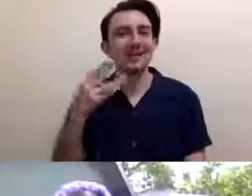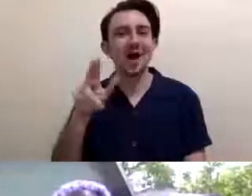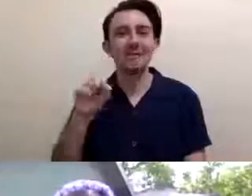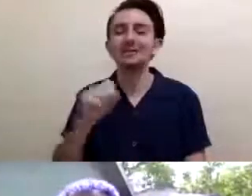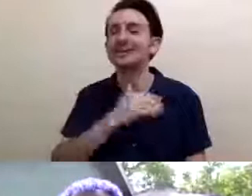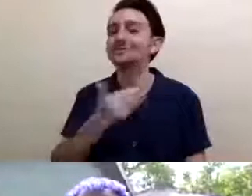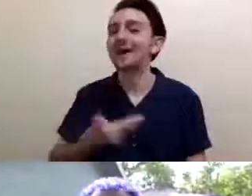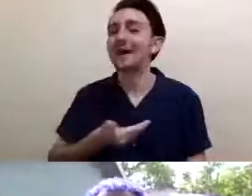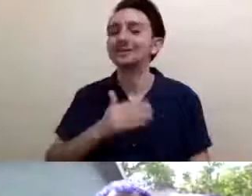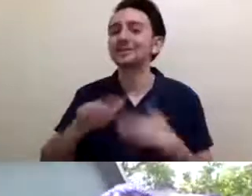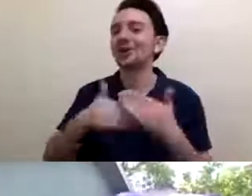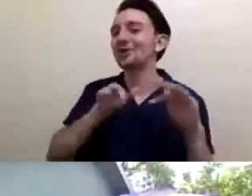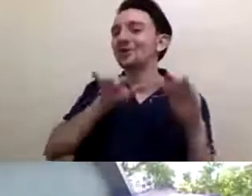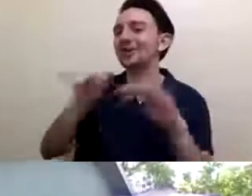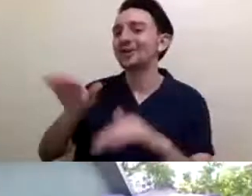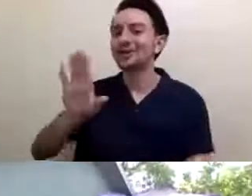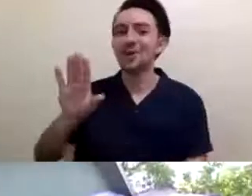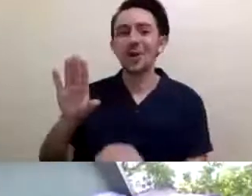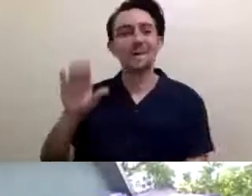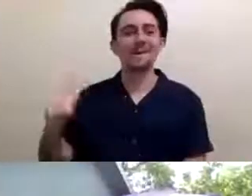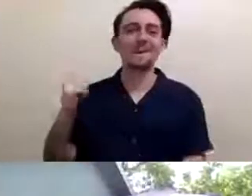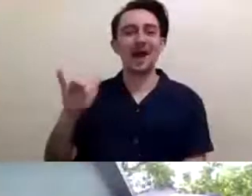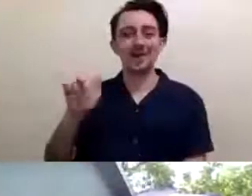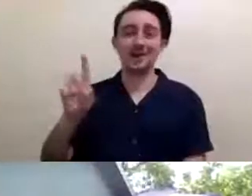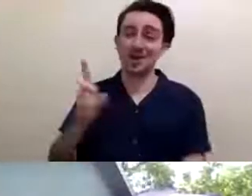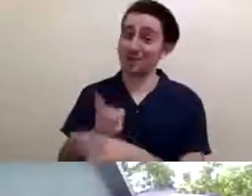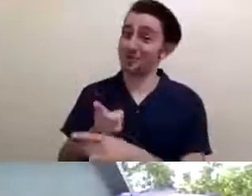backyard. So that works, right?